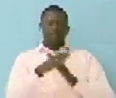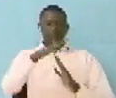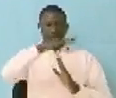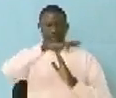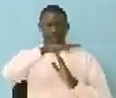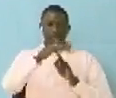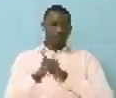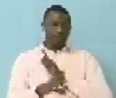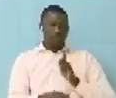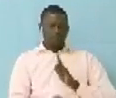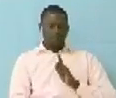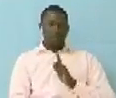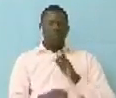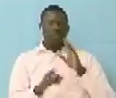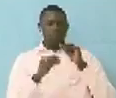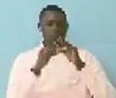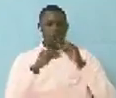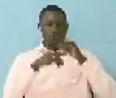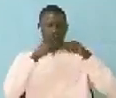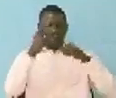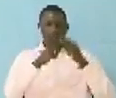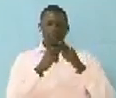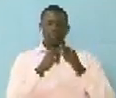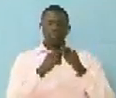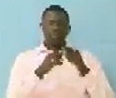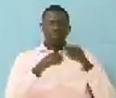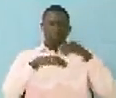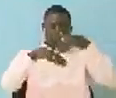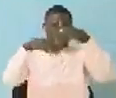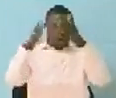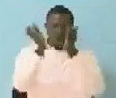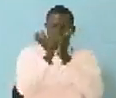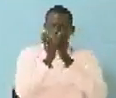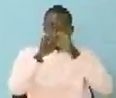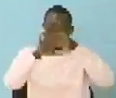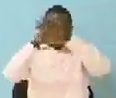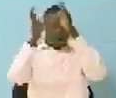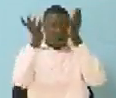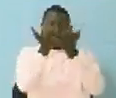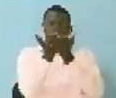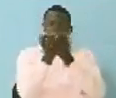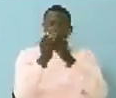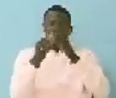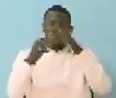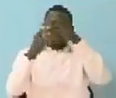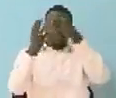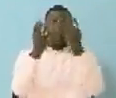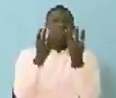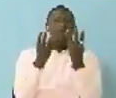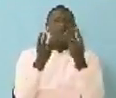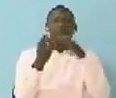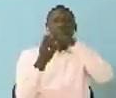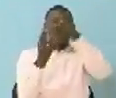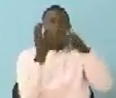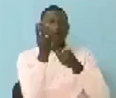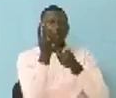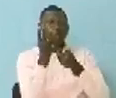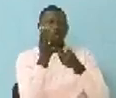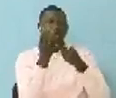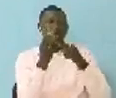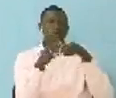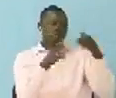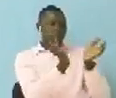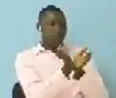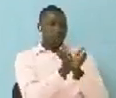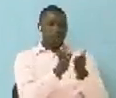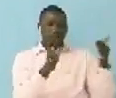were talking about the composition of all the units, those 4 units that had converged at the NIA doing